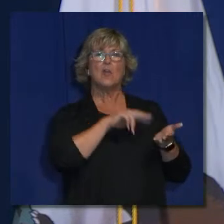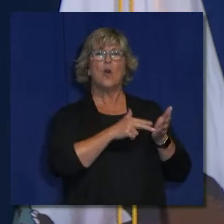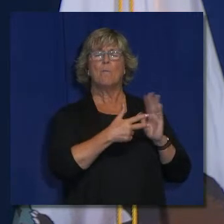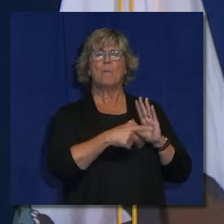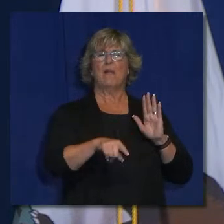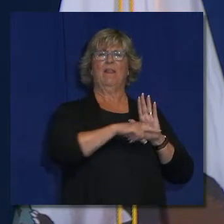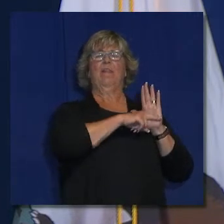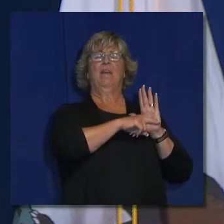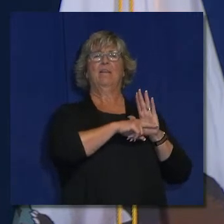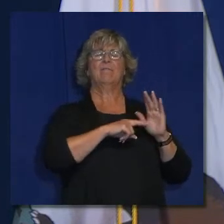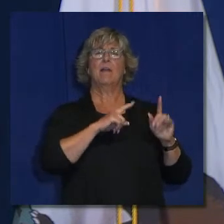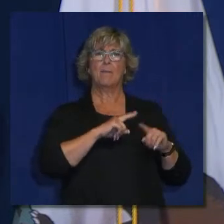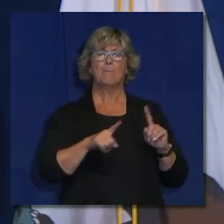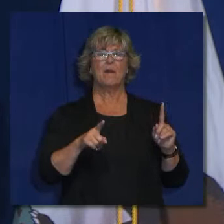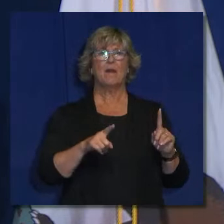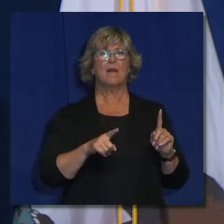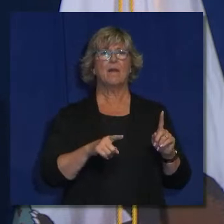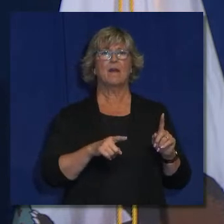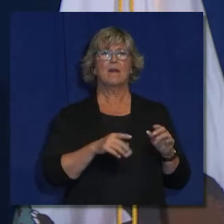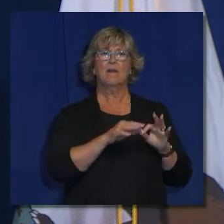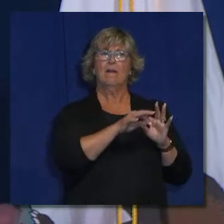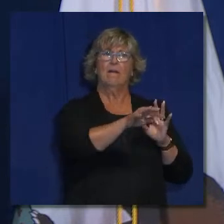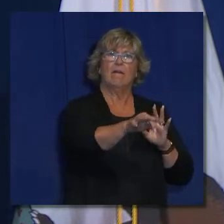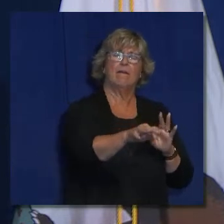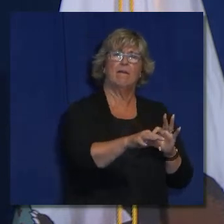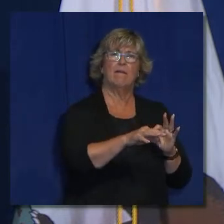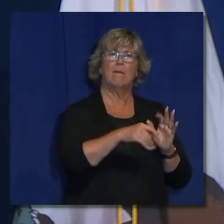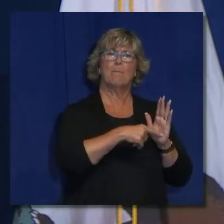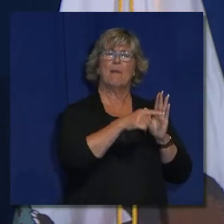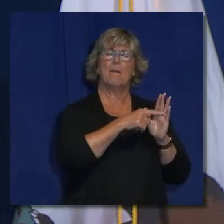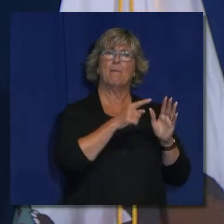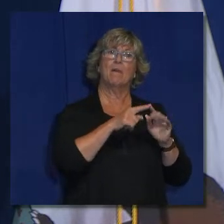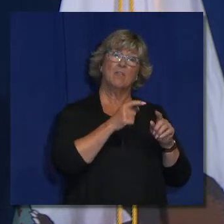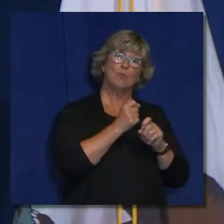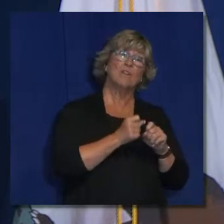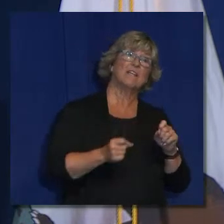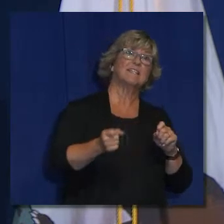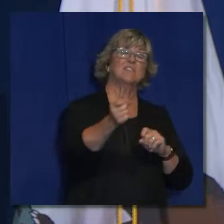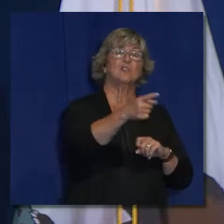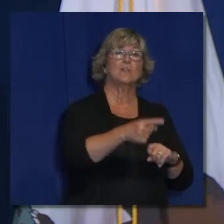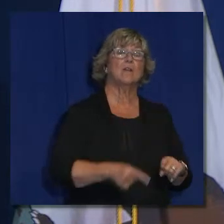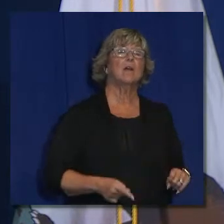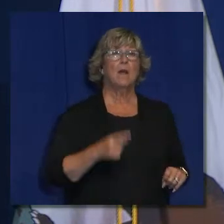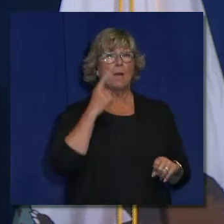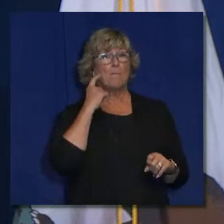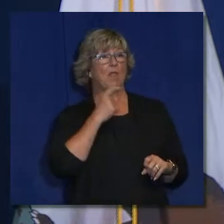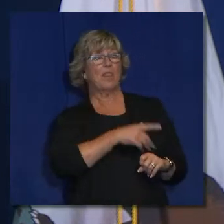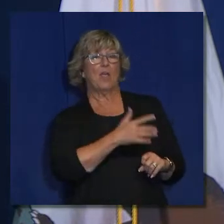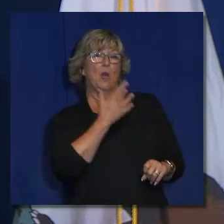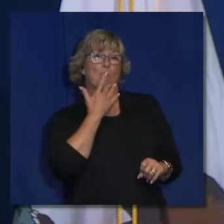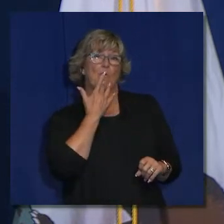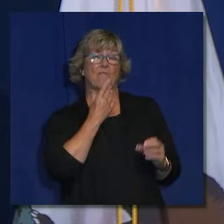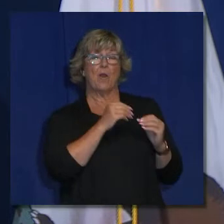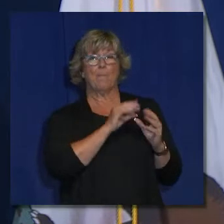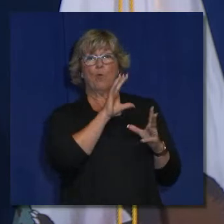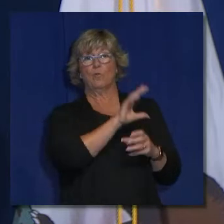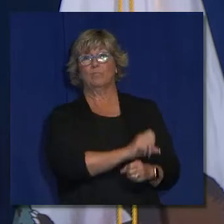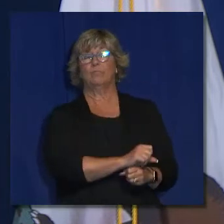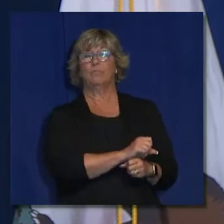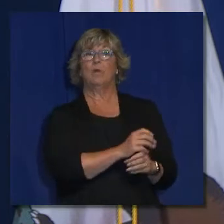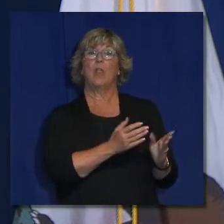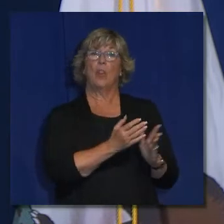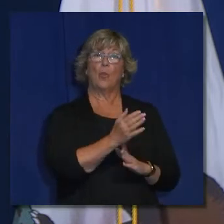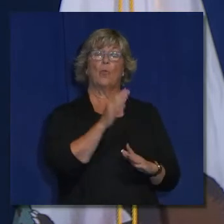pejoratively, but that extends those payments into next year because they prefer a more traditional path through